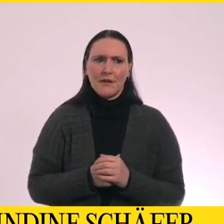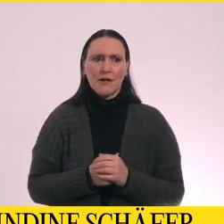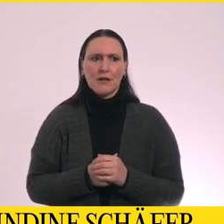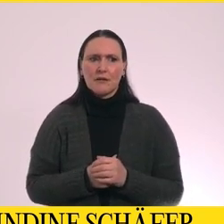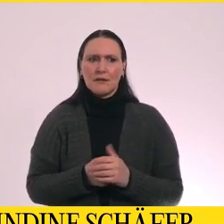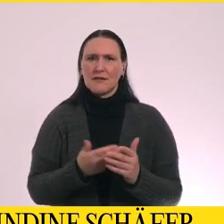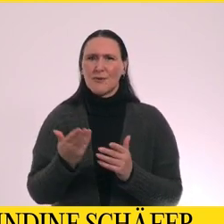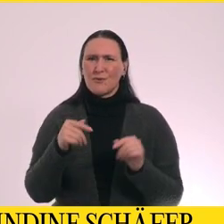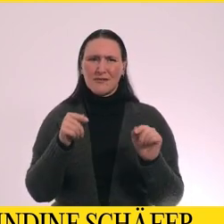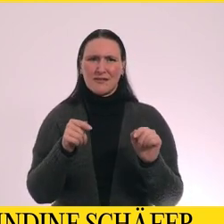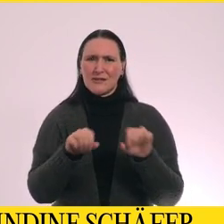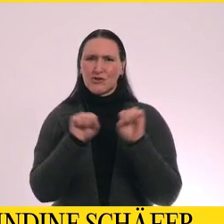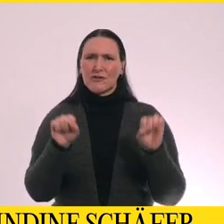softly.